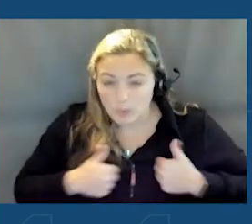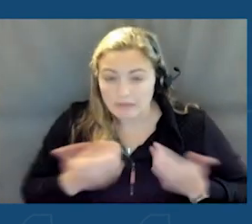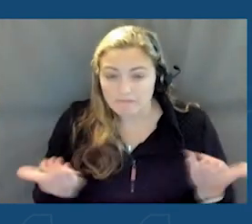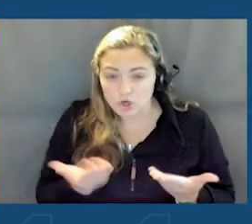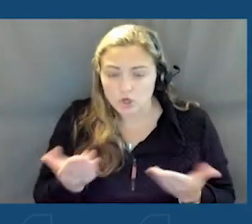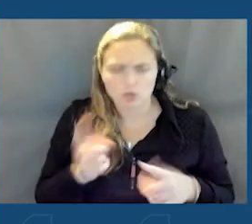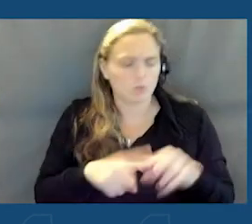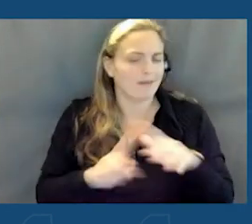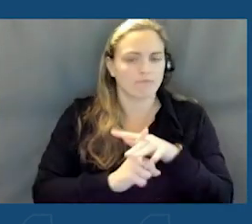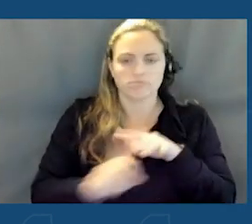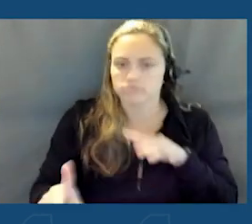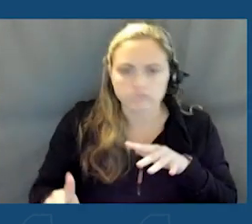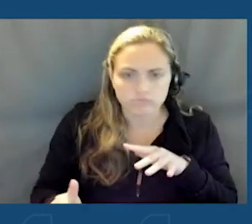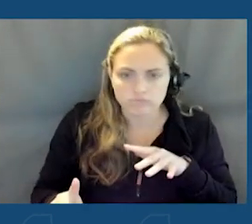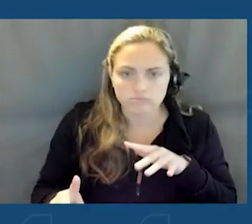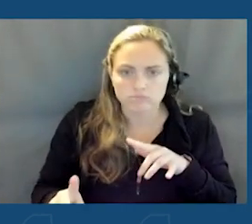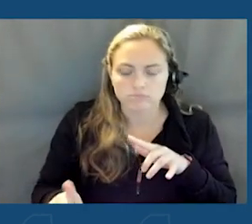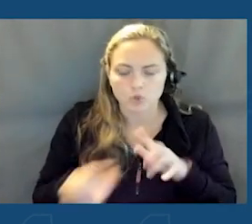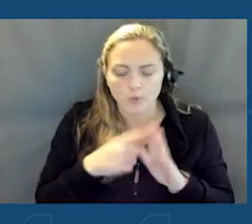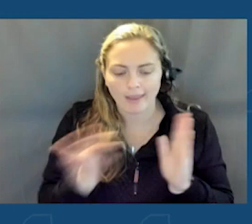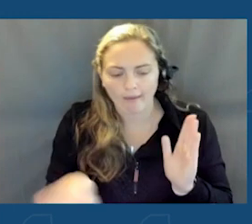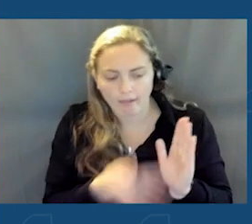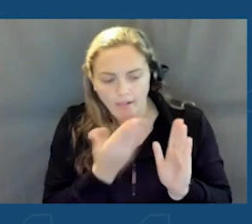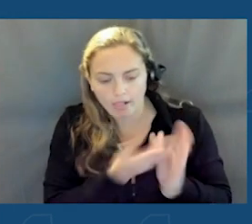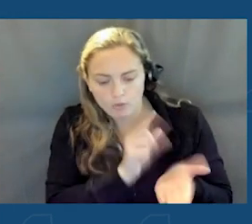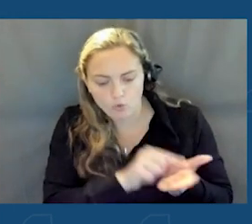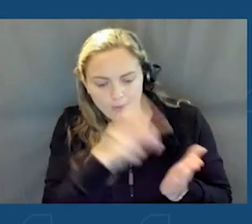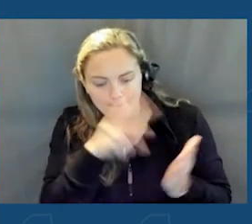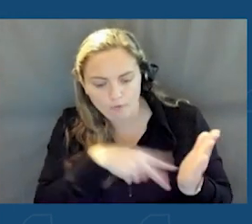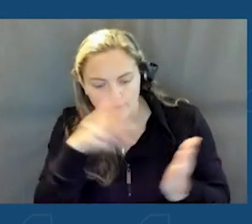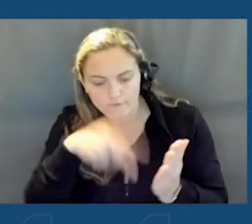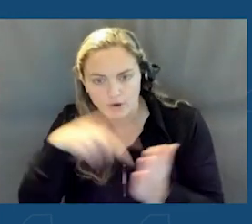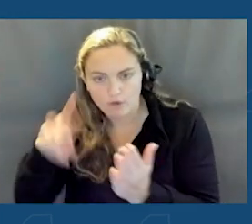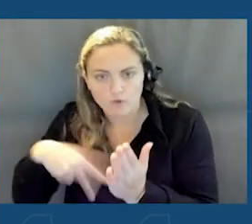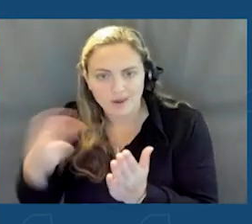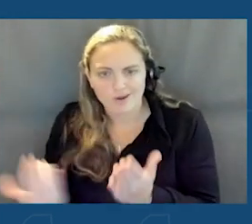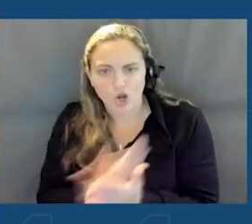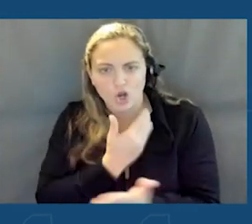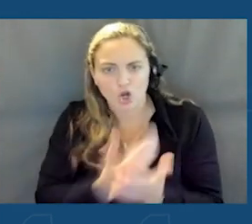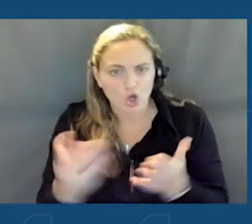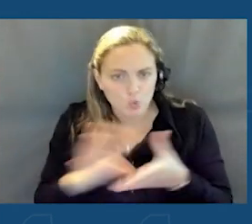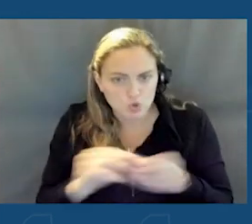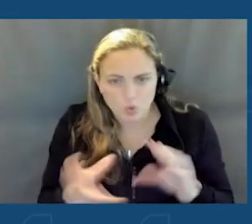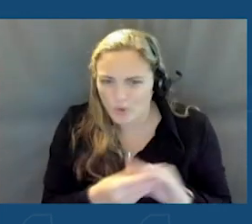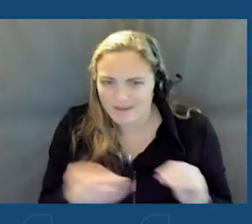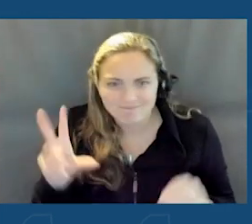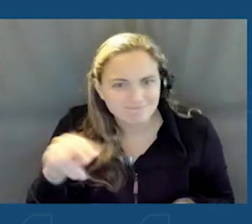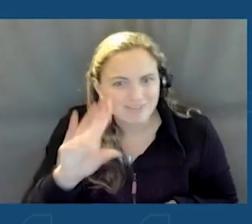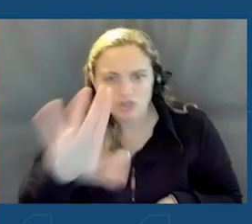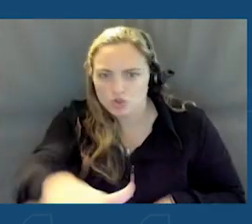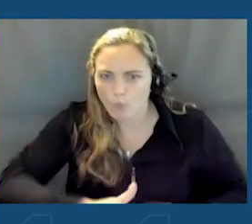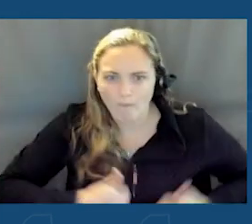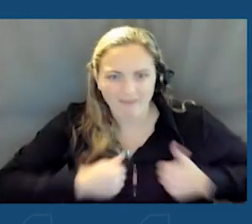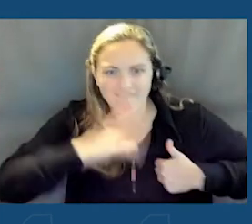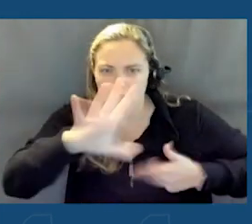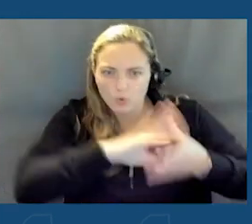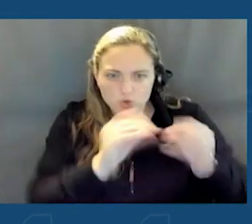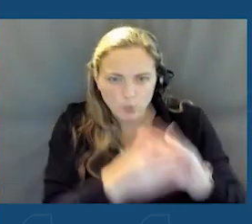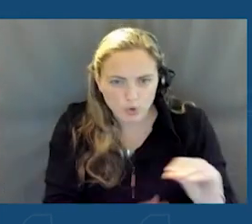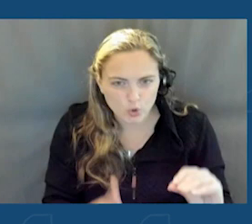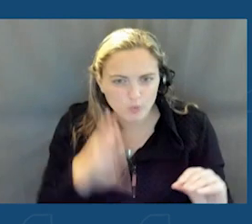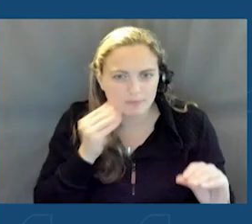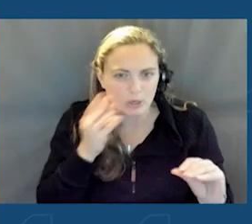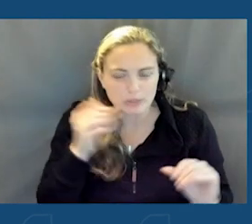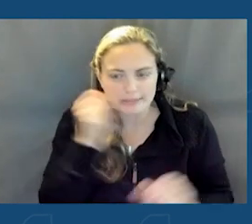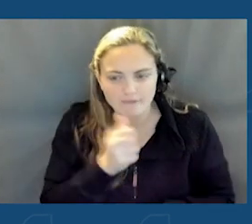it. You can't turn the page of the newspaper and read a different story. This is your story you're living with every single day. So let's